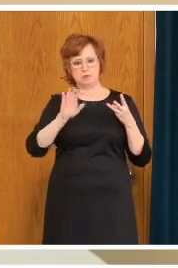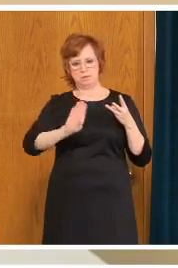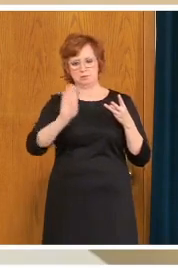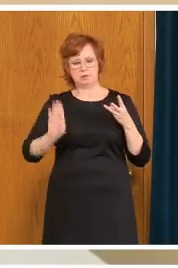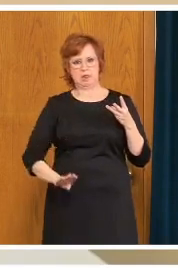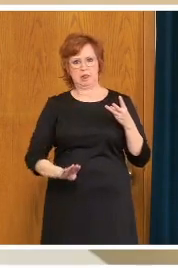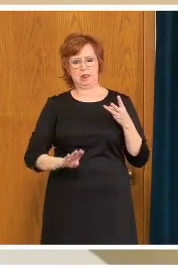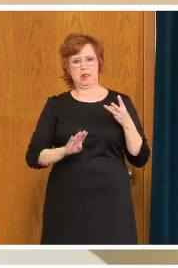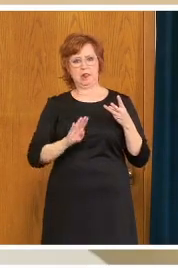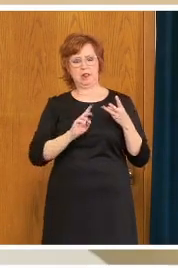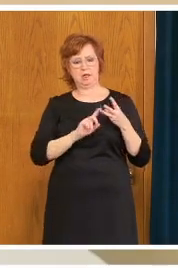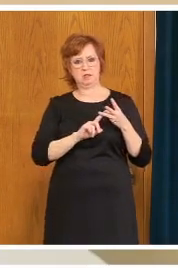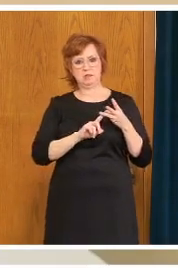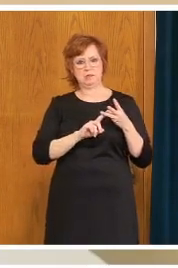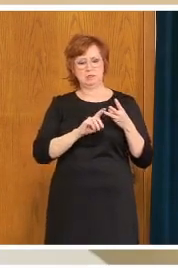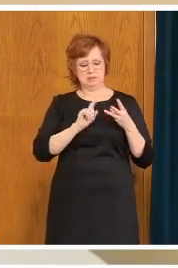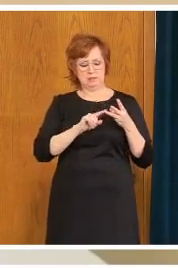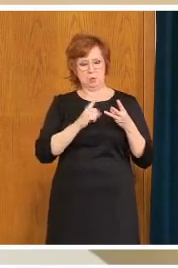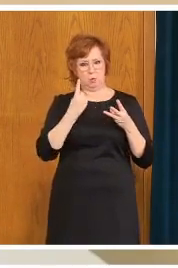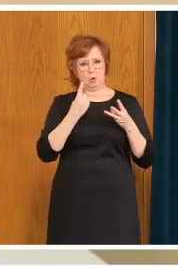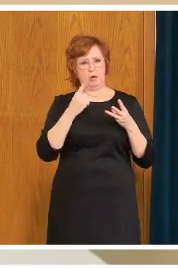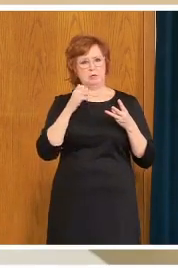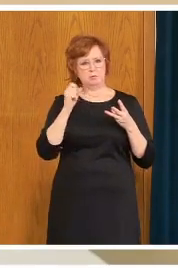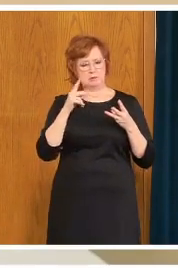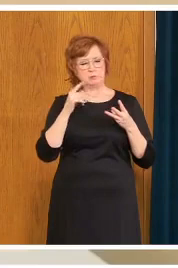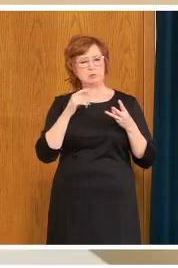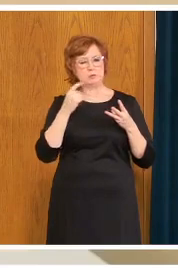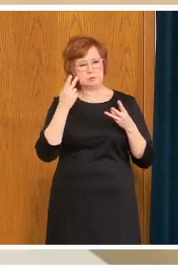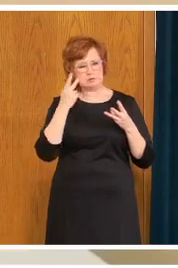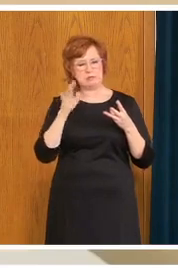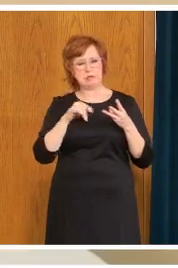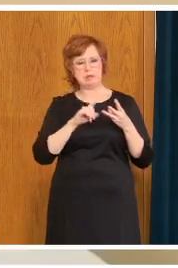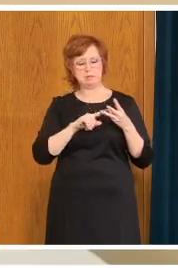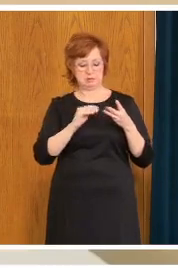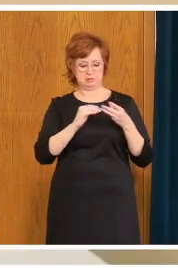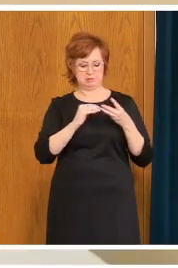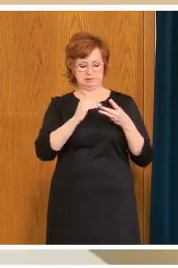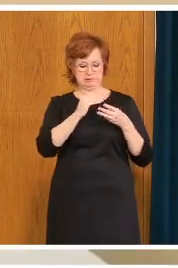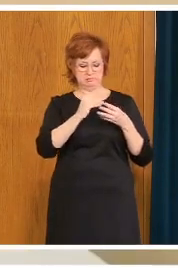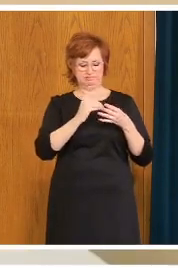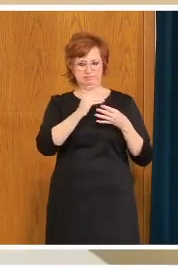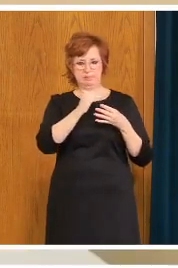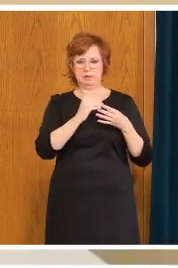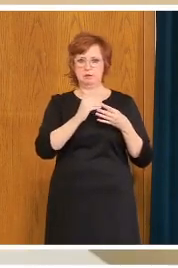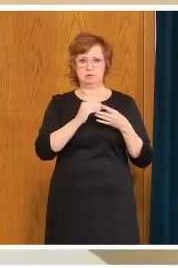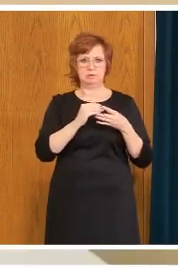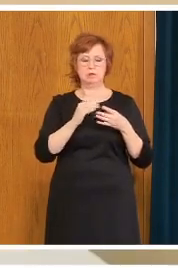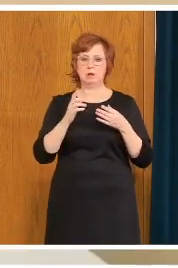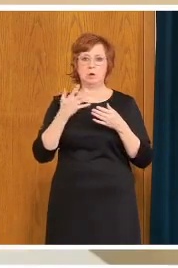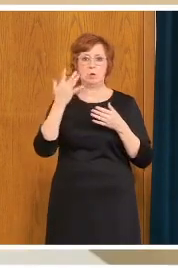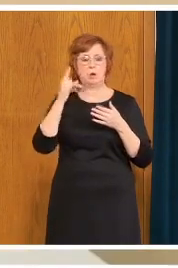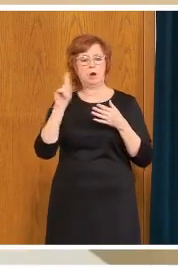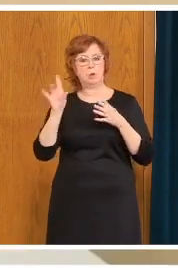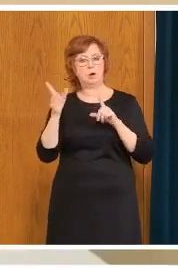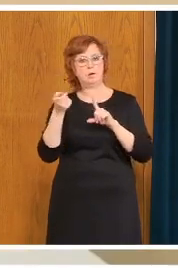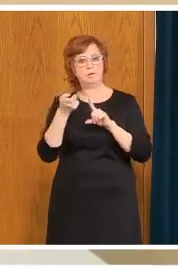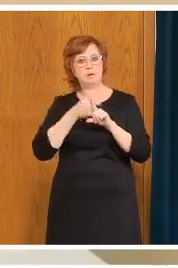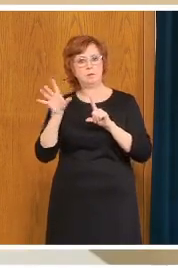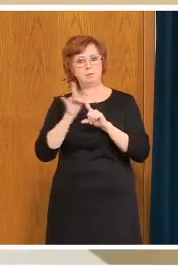So, it's absolutely critical we stay close to home, we minimize our contacts outside